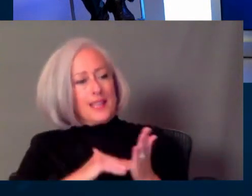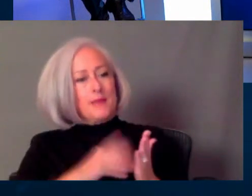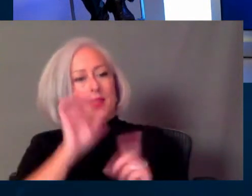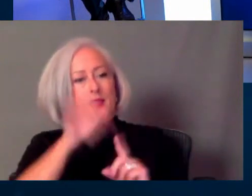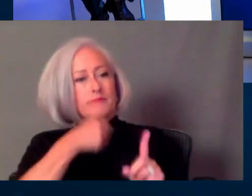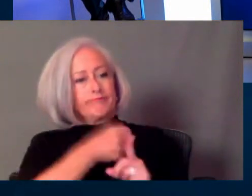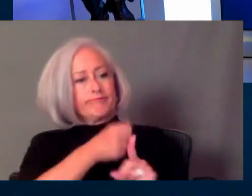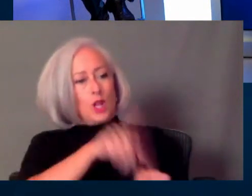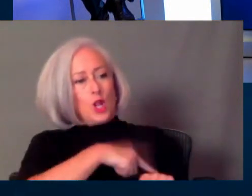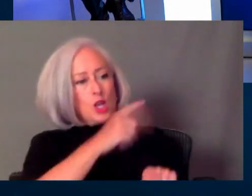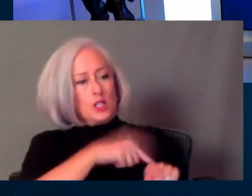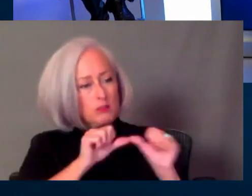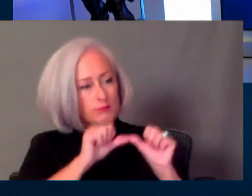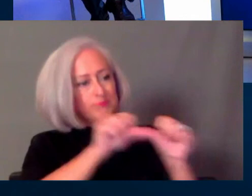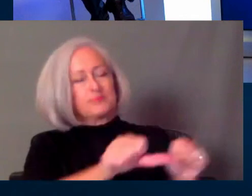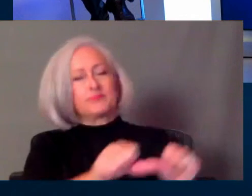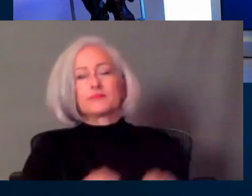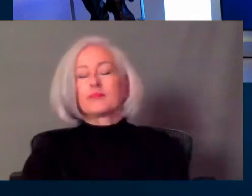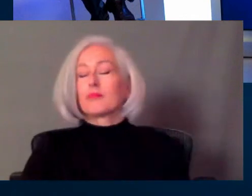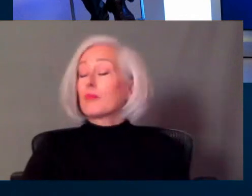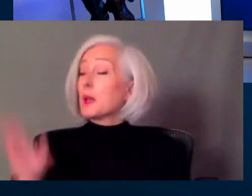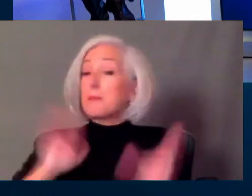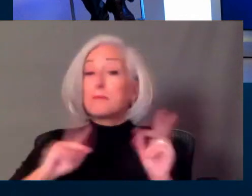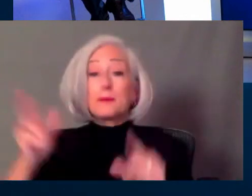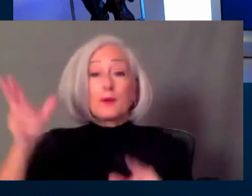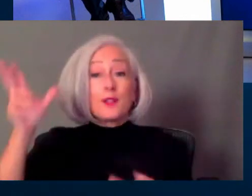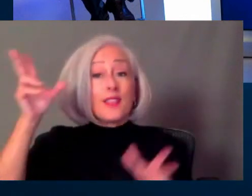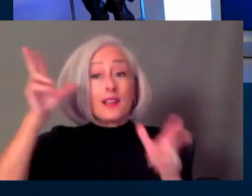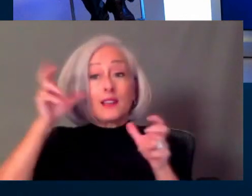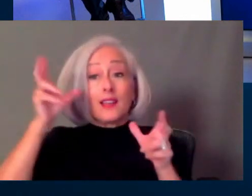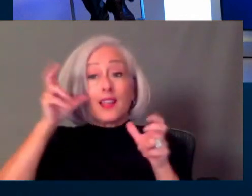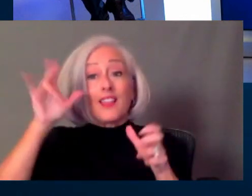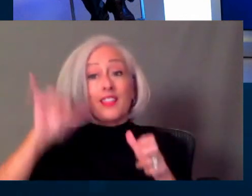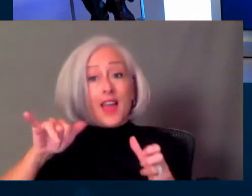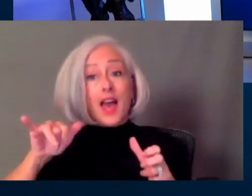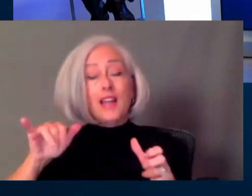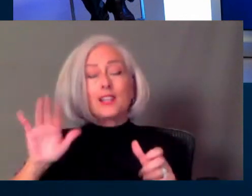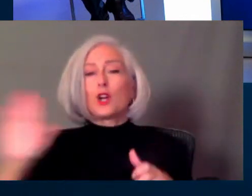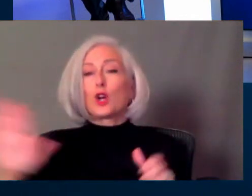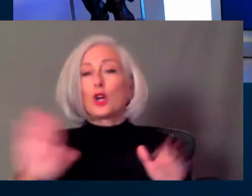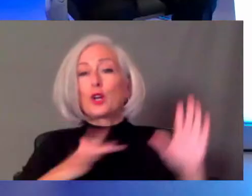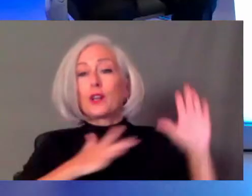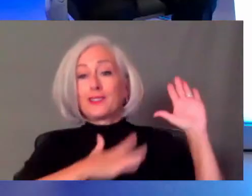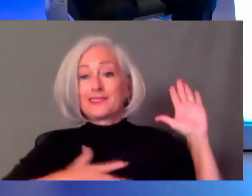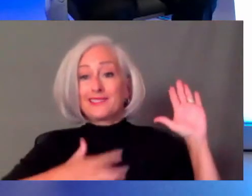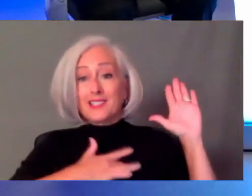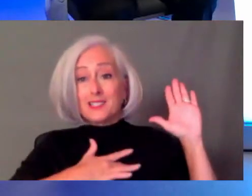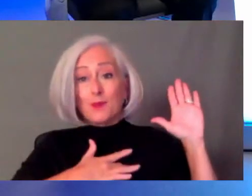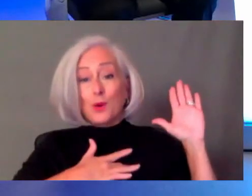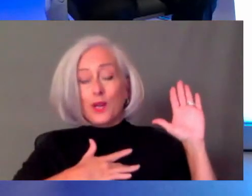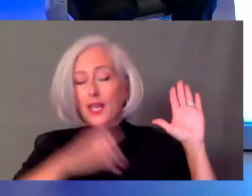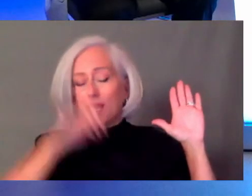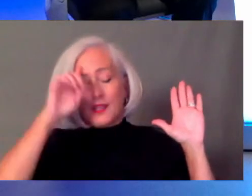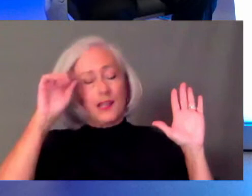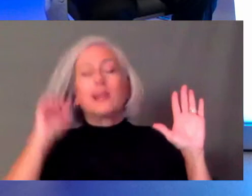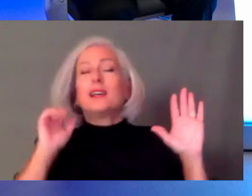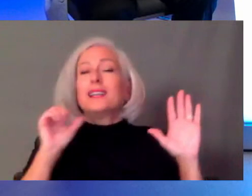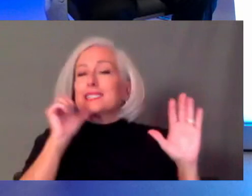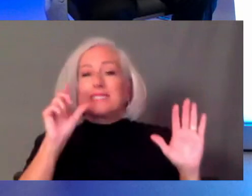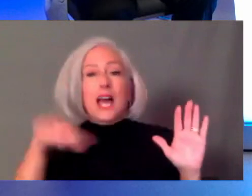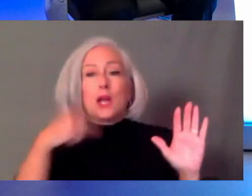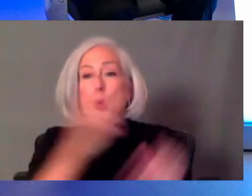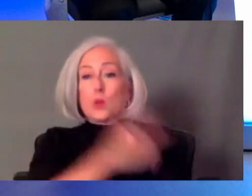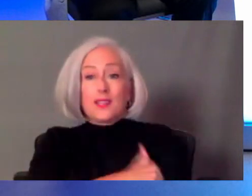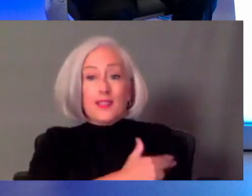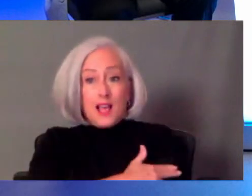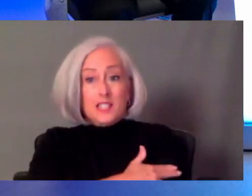and my positive results came back on Halloween. Yeah, and here we are, a year out. So, yeah. So